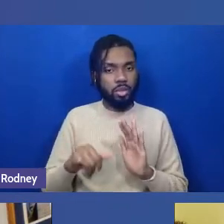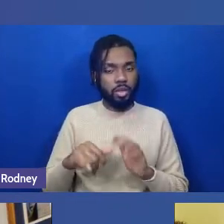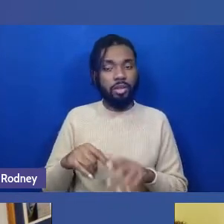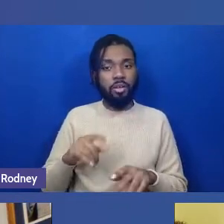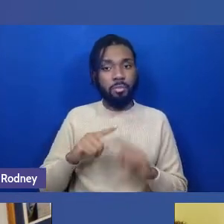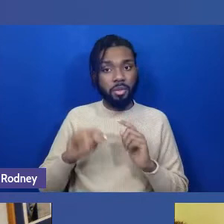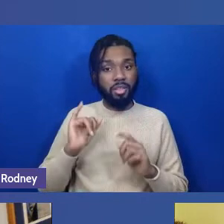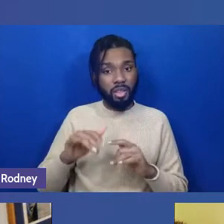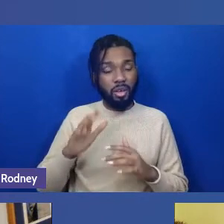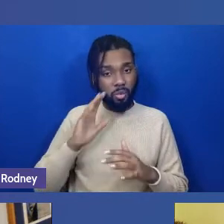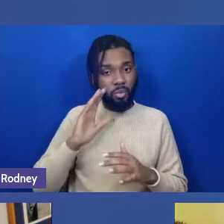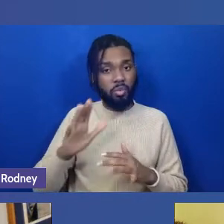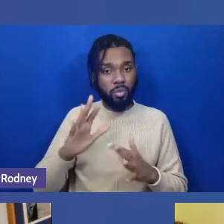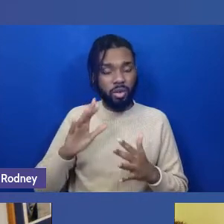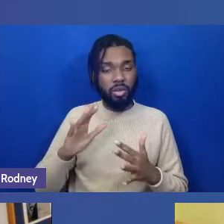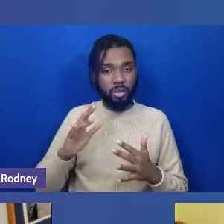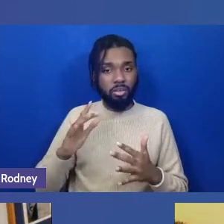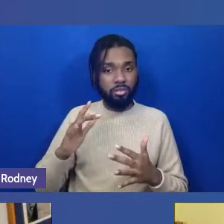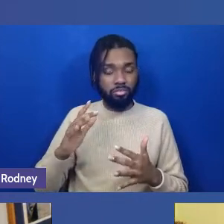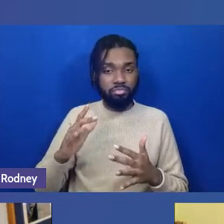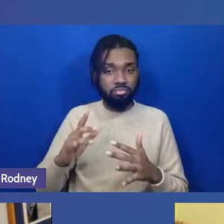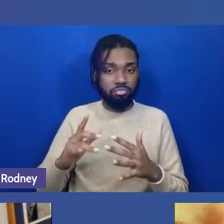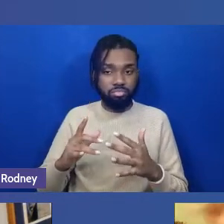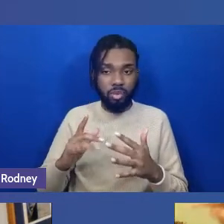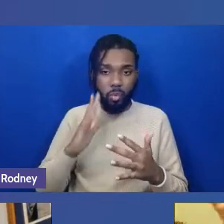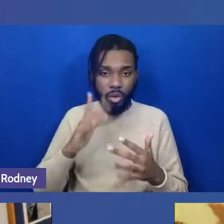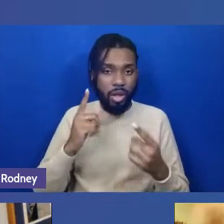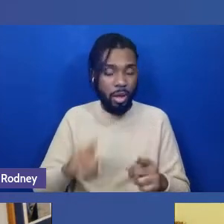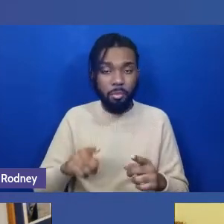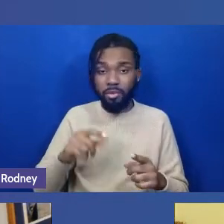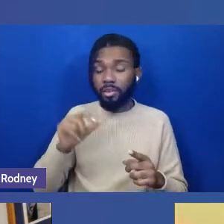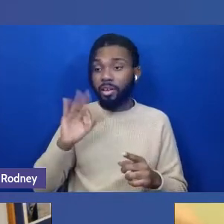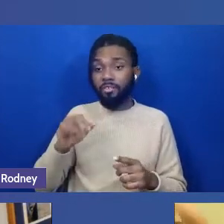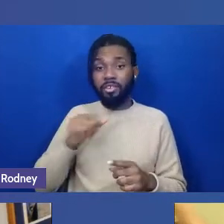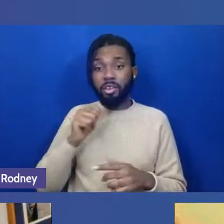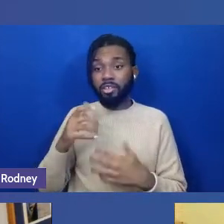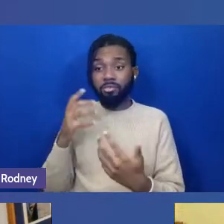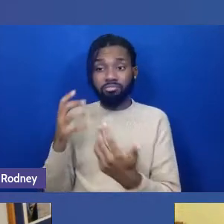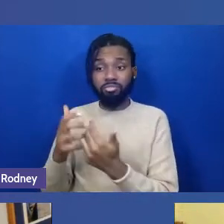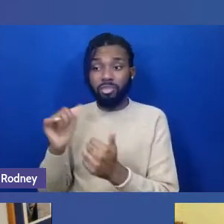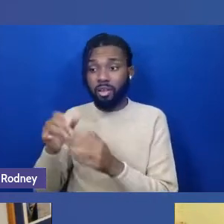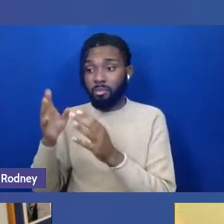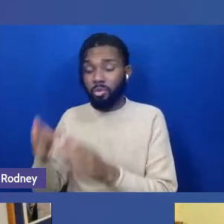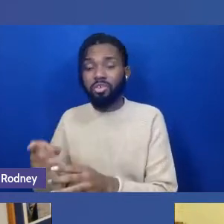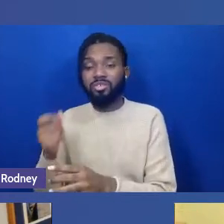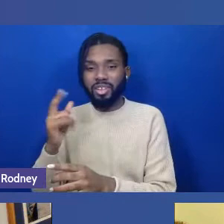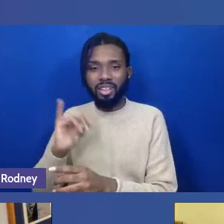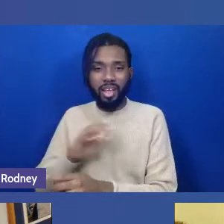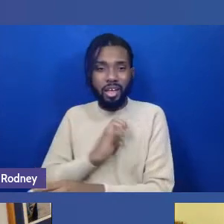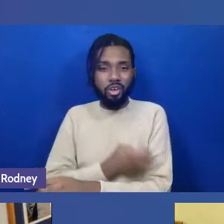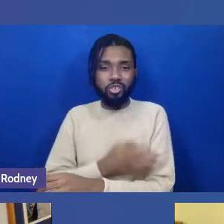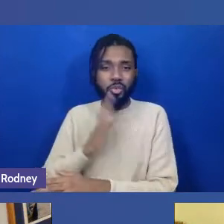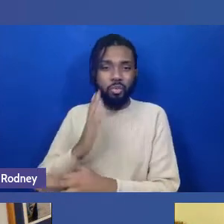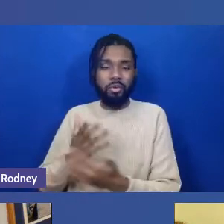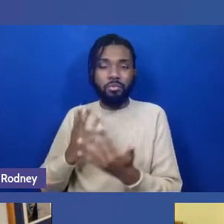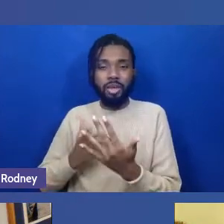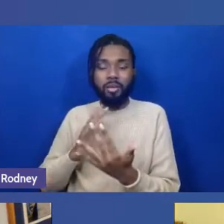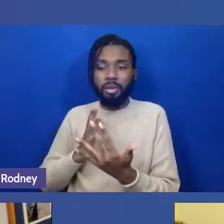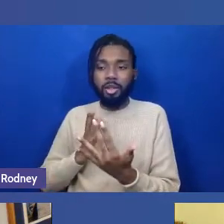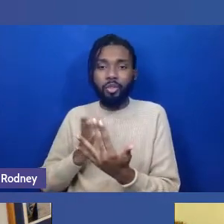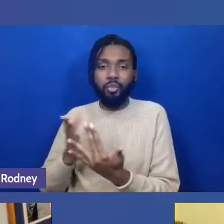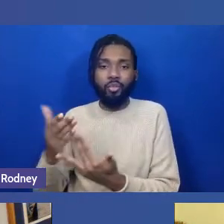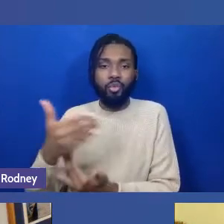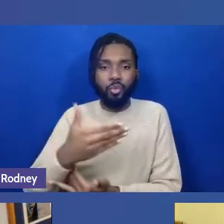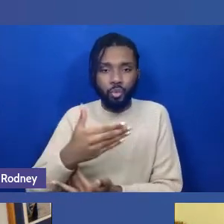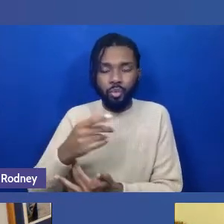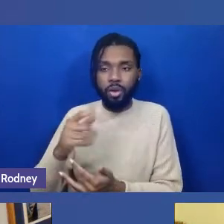you. It will come back to you. If it doesn't work for that person right there, the energy you're bringing to it is going to get to another person, either through them or through another way, and